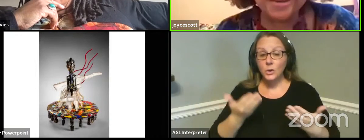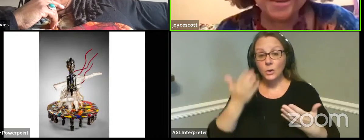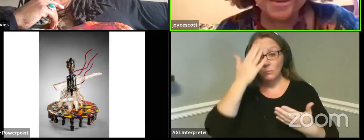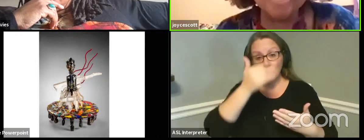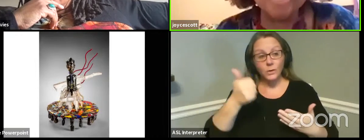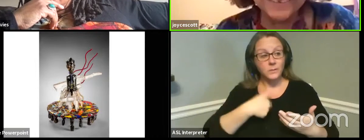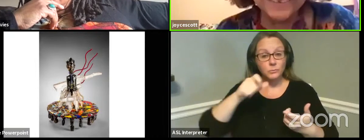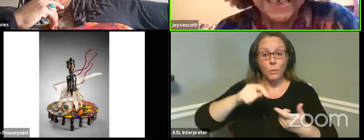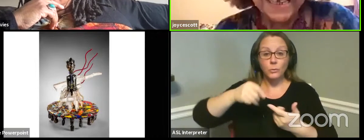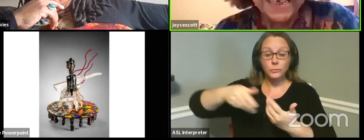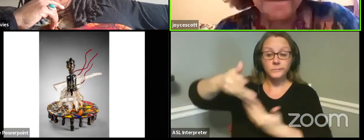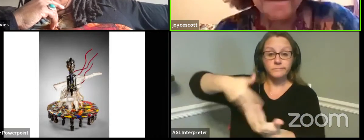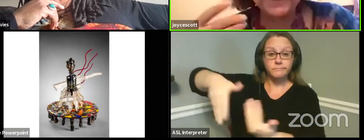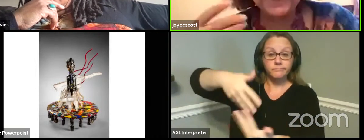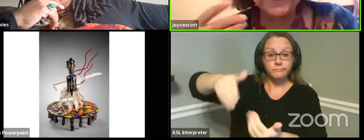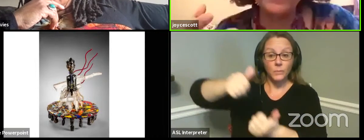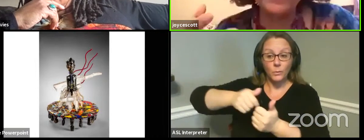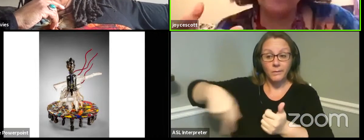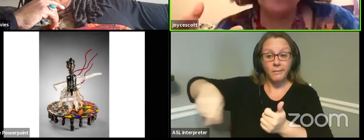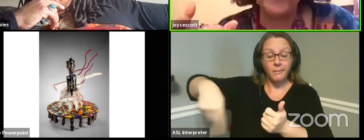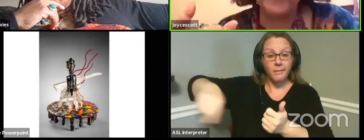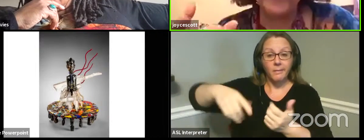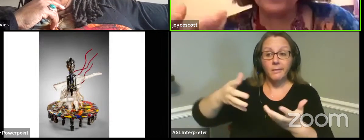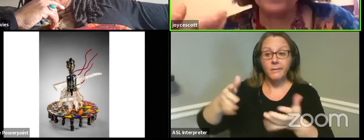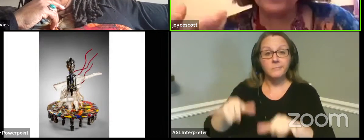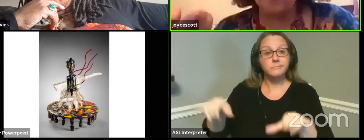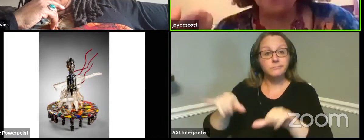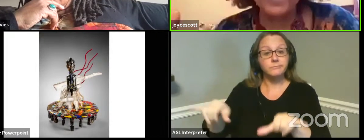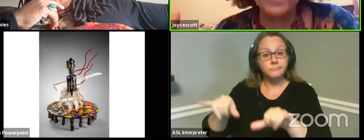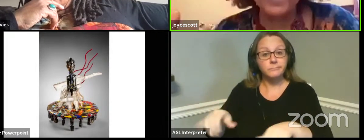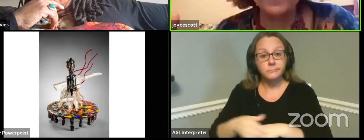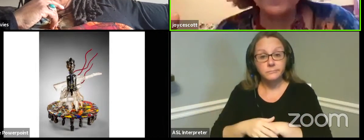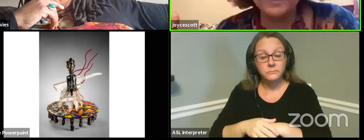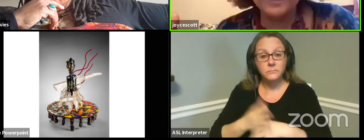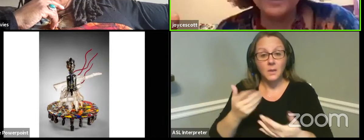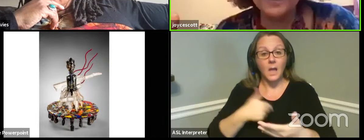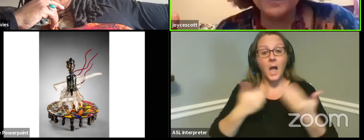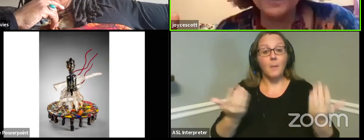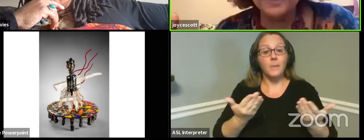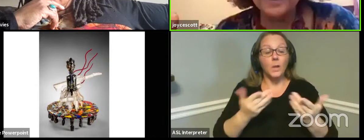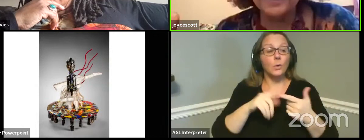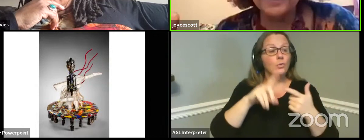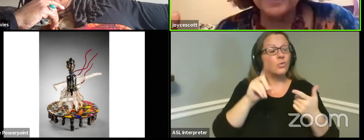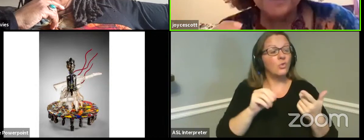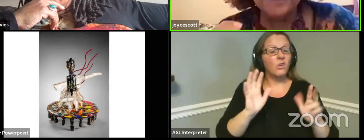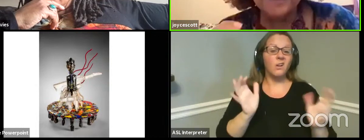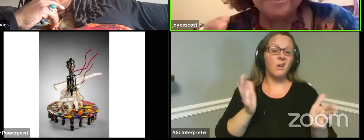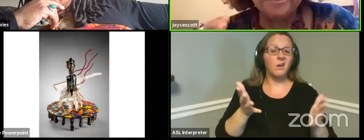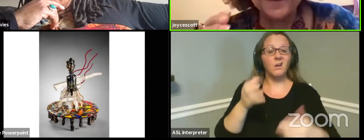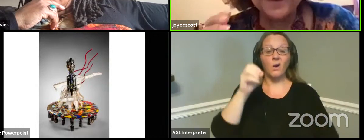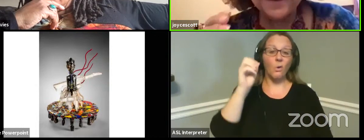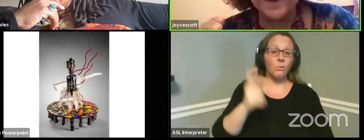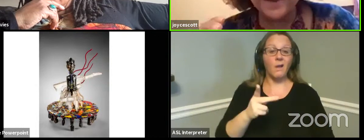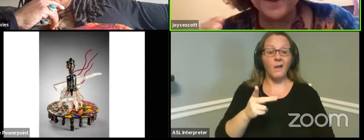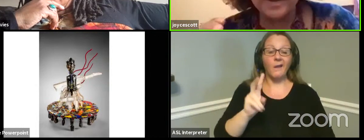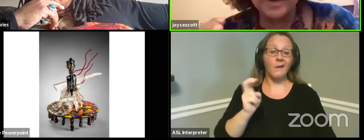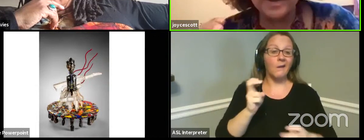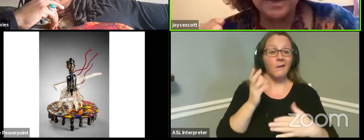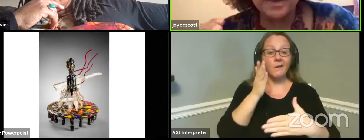rabble? Am I placed here to do things that are all right? I believe I'm placed